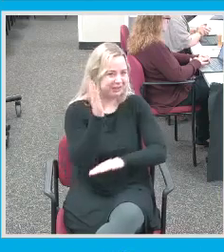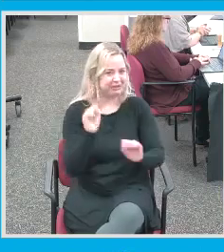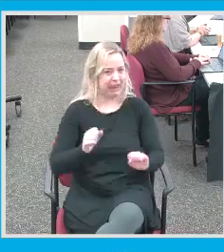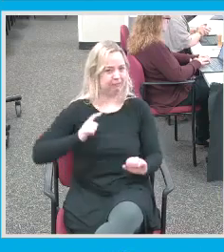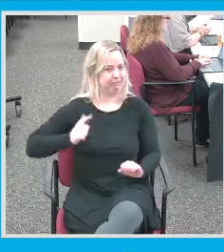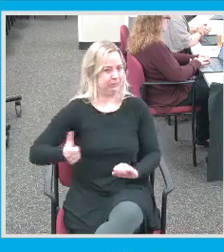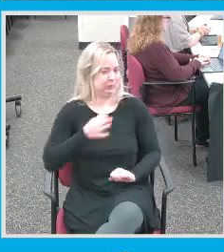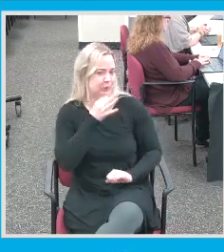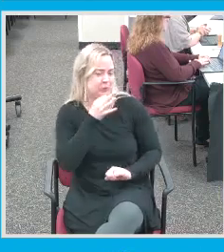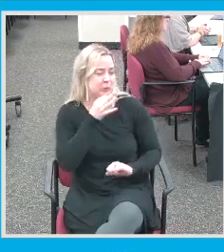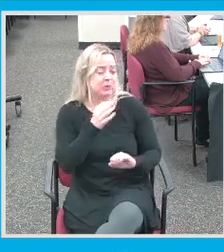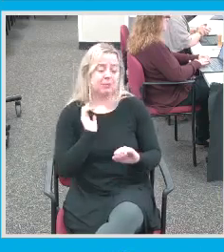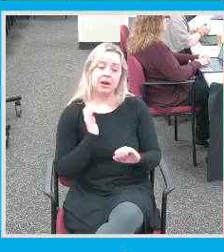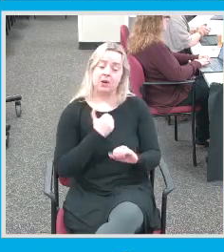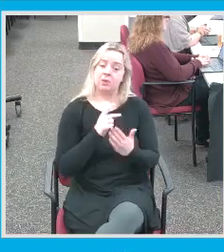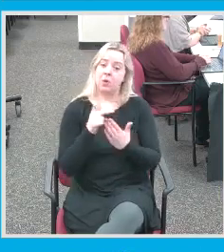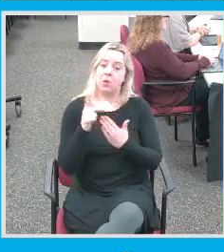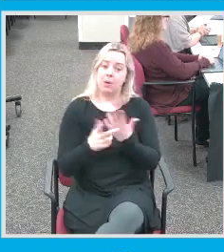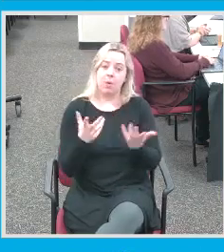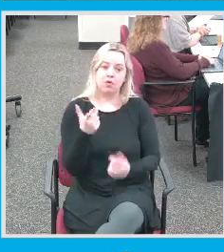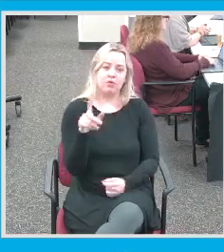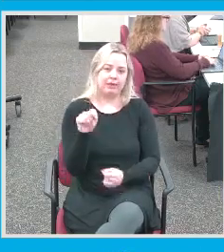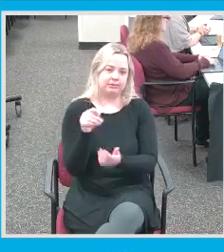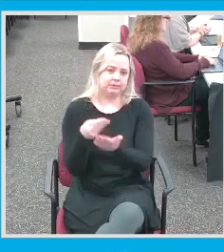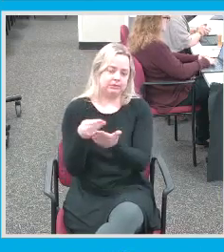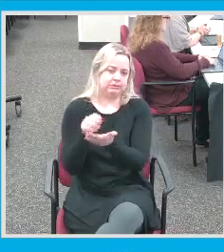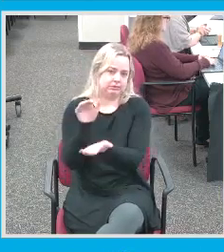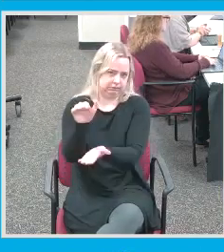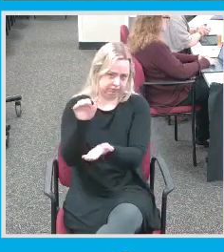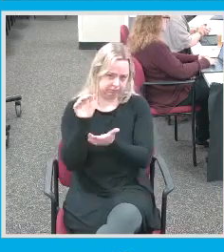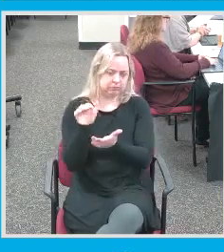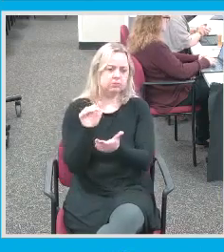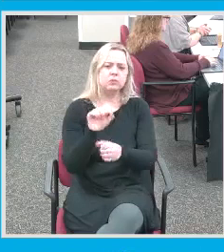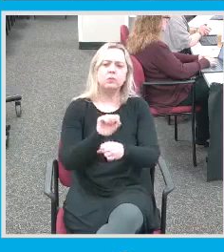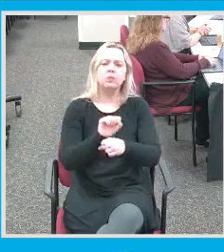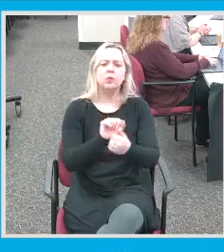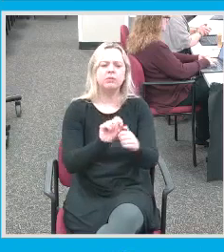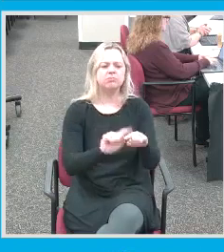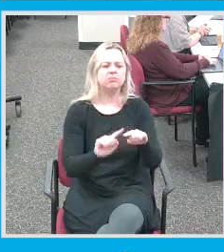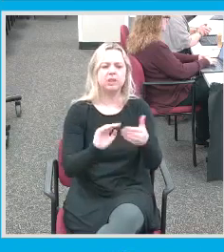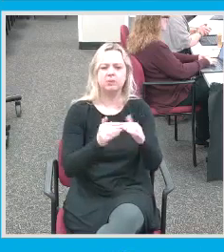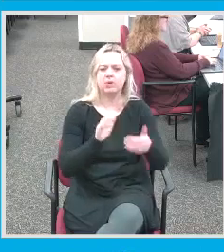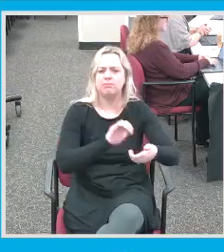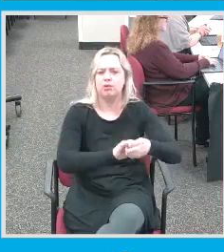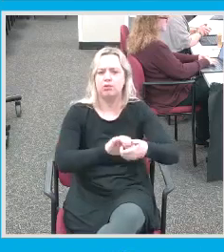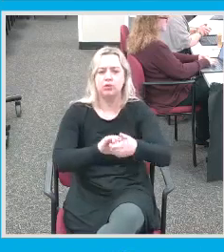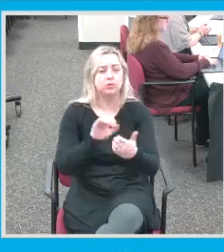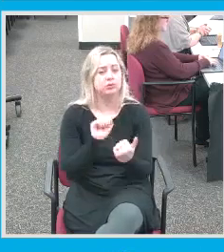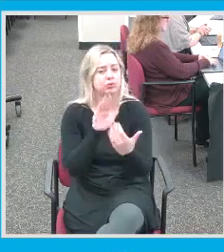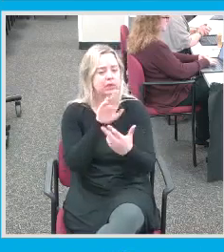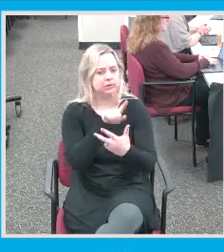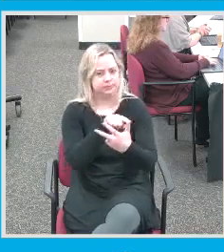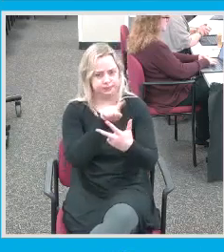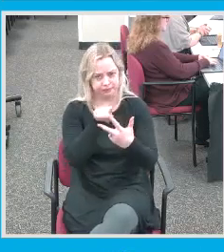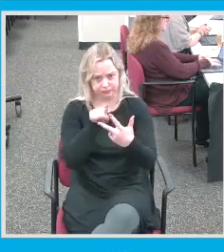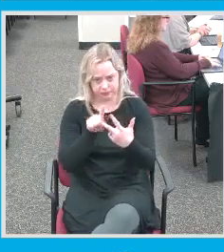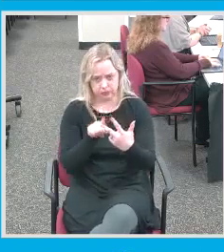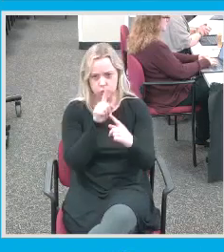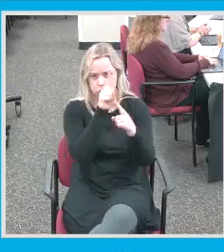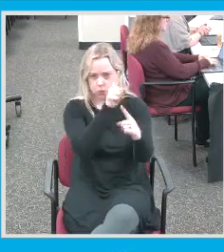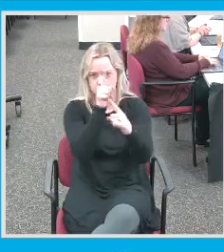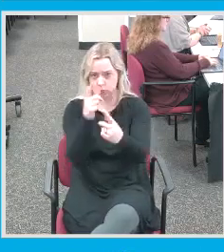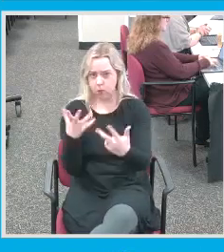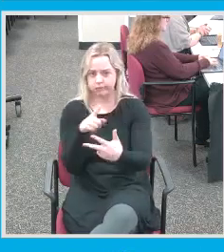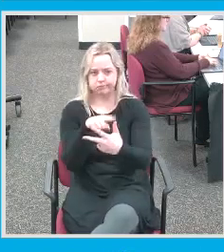our program is a grant-funded program, and we work with community partners to address these three main overarching goal areas, which is to